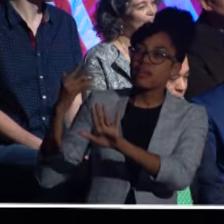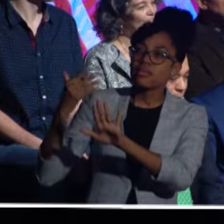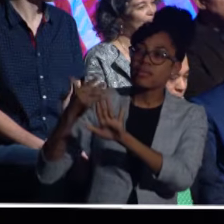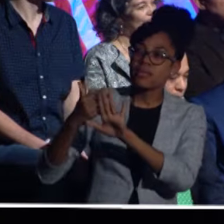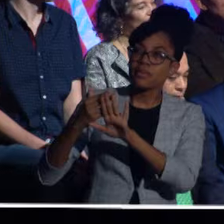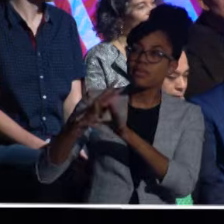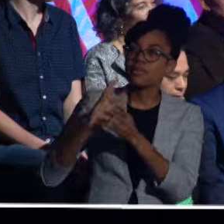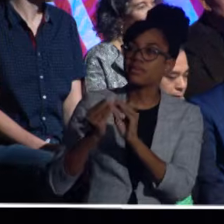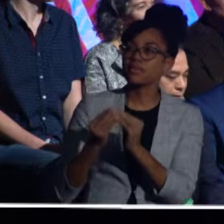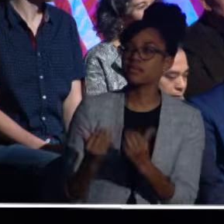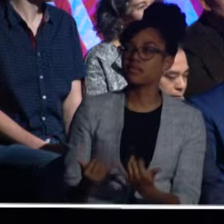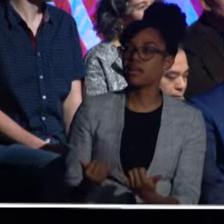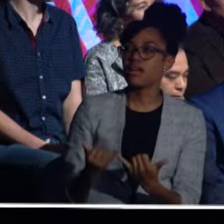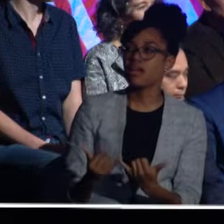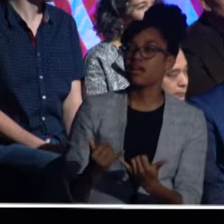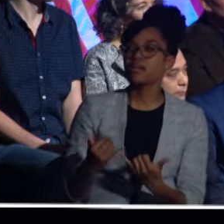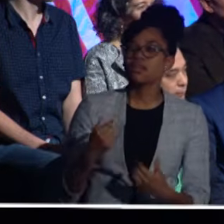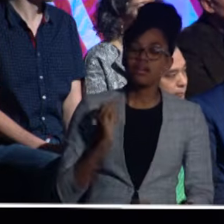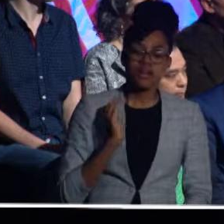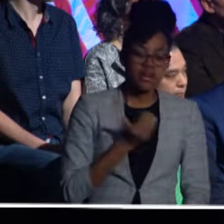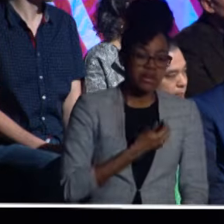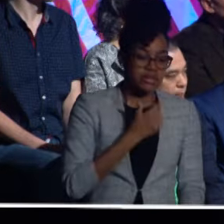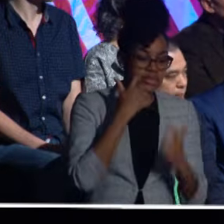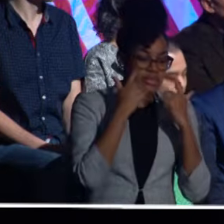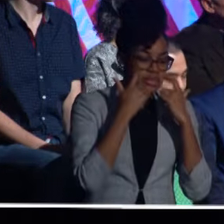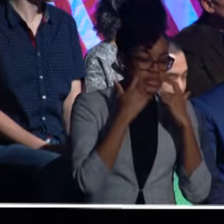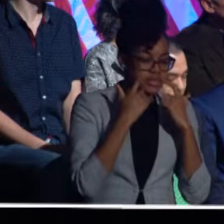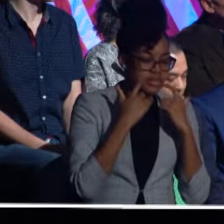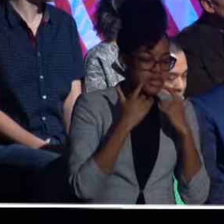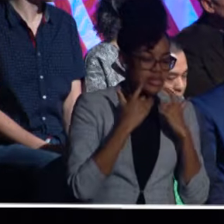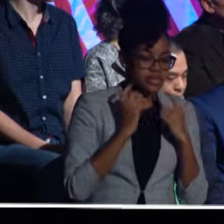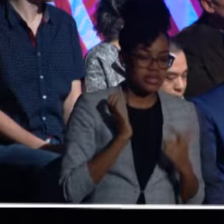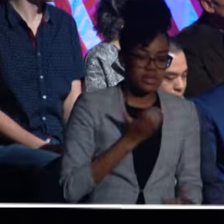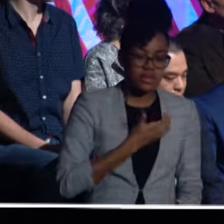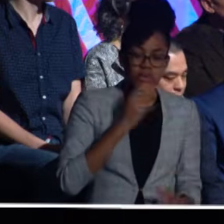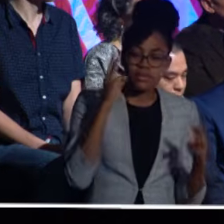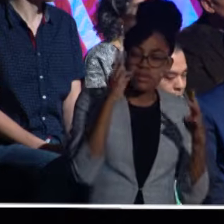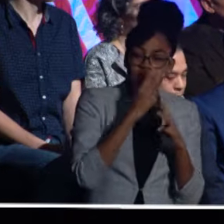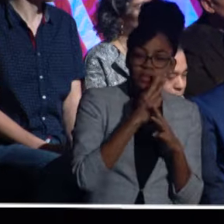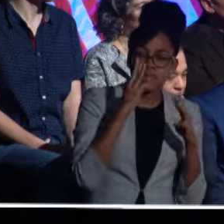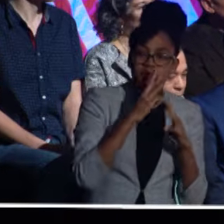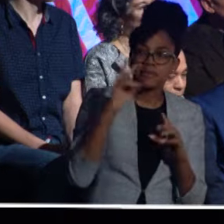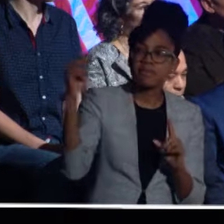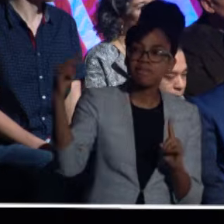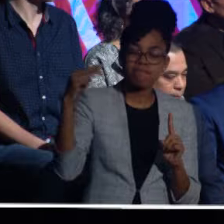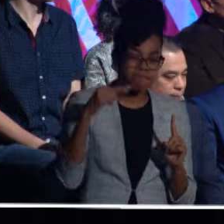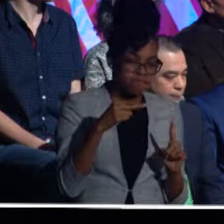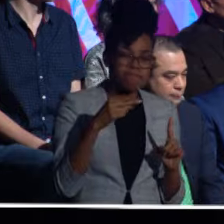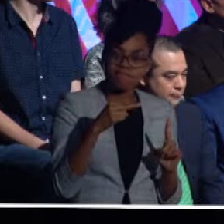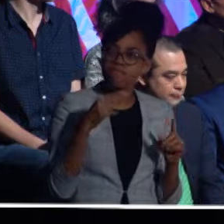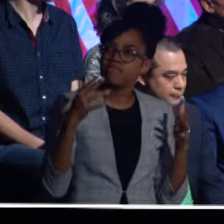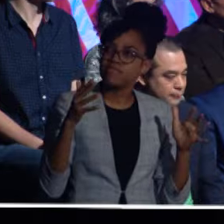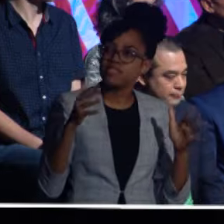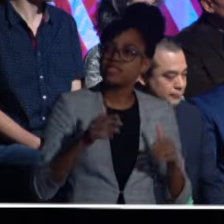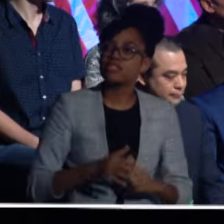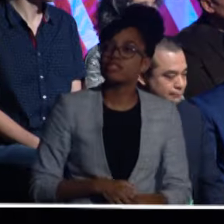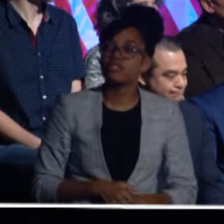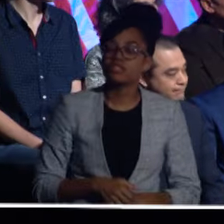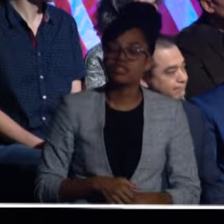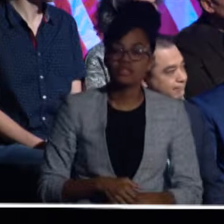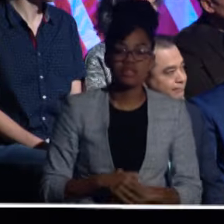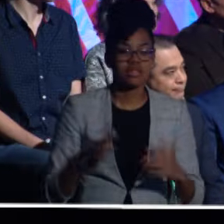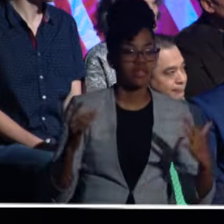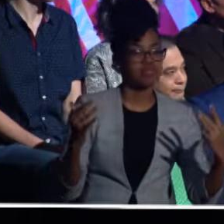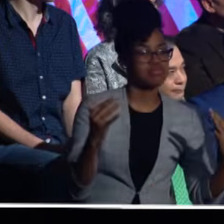our silent tears, God whose giving knows no ending, today we gather in a city bursting with promise